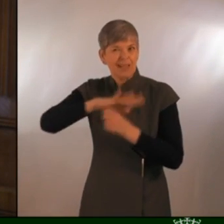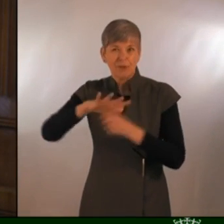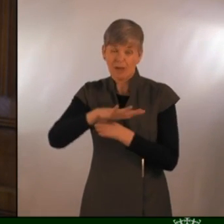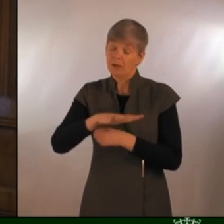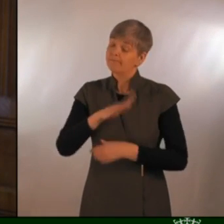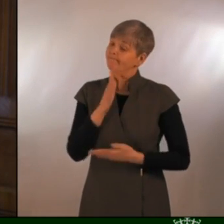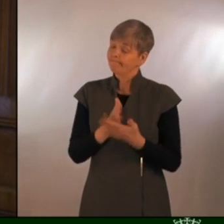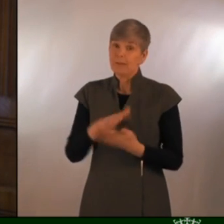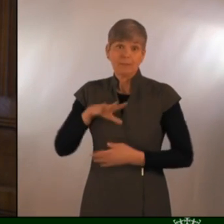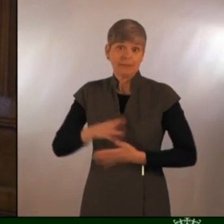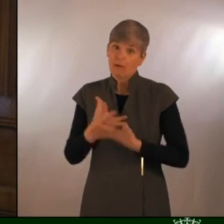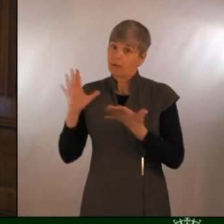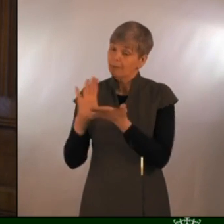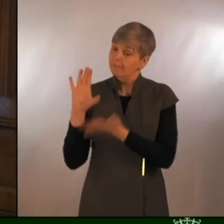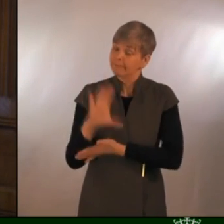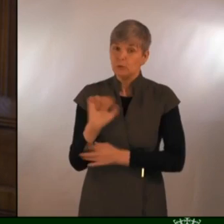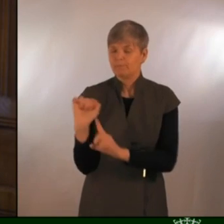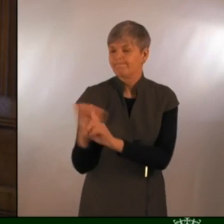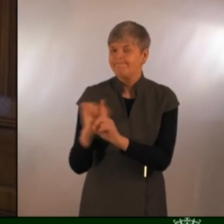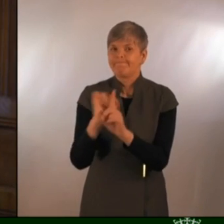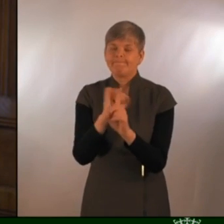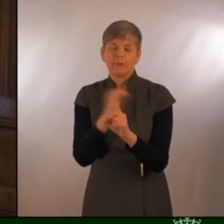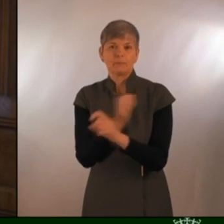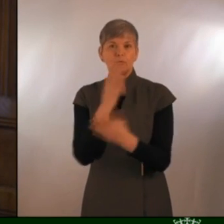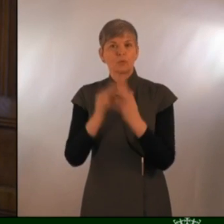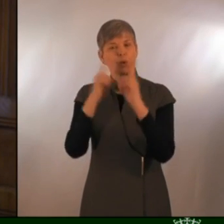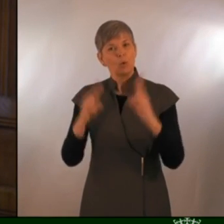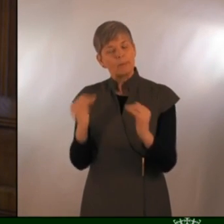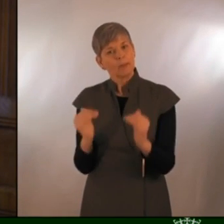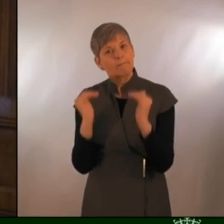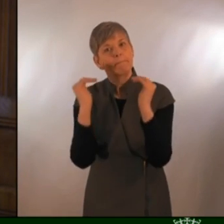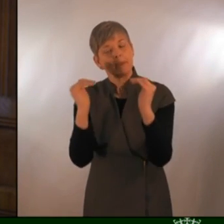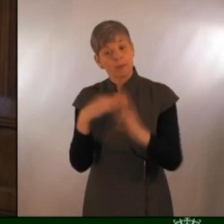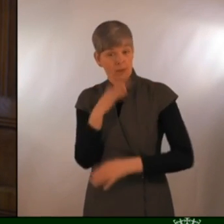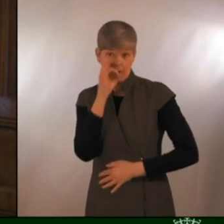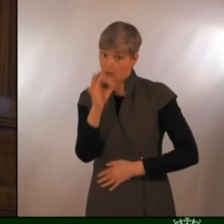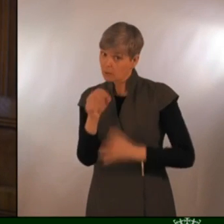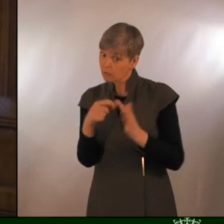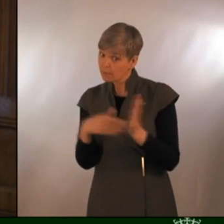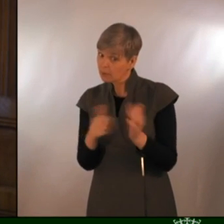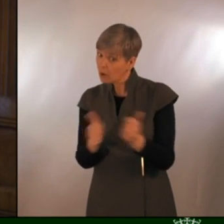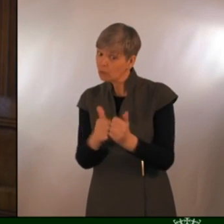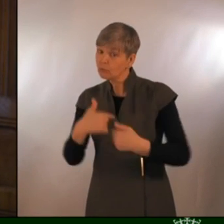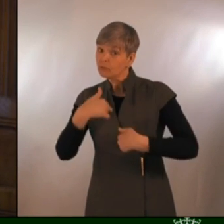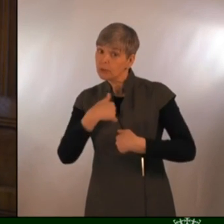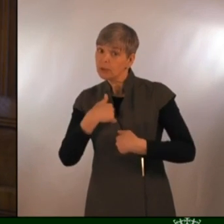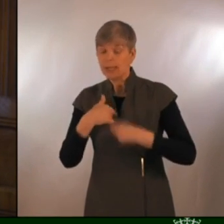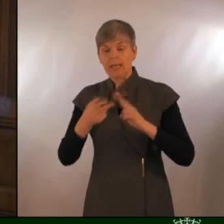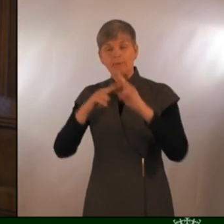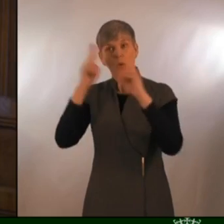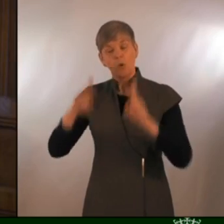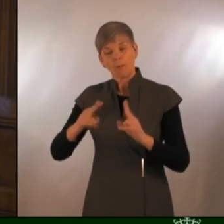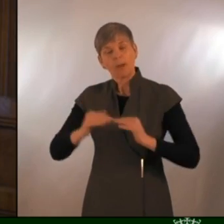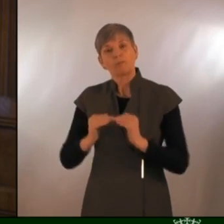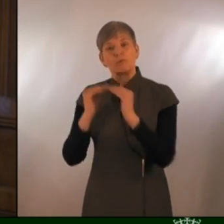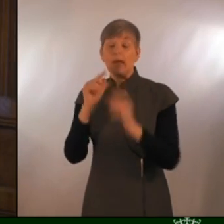we need investment to make sure that those estates have decent homes. And so does the Prime Minister agree with me that by improving homes, it will help level up